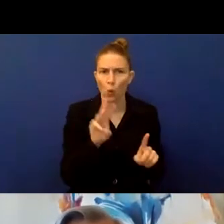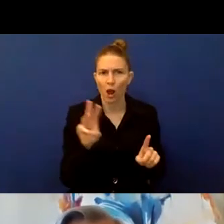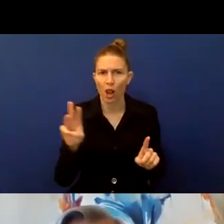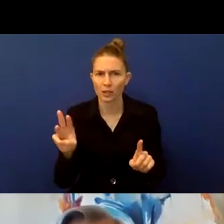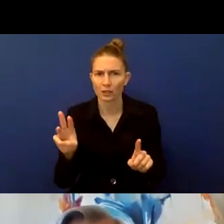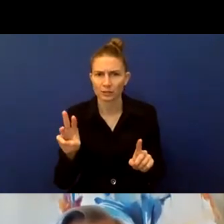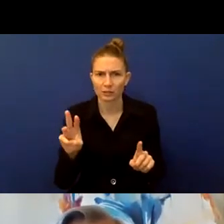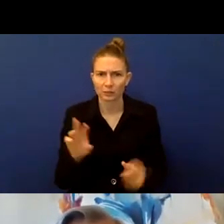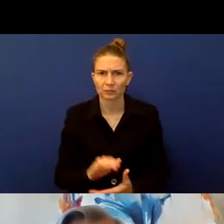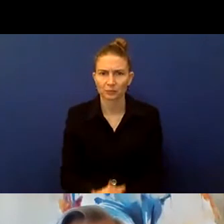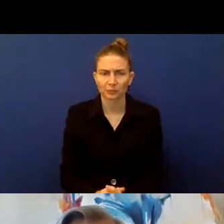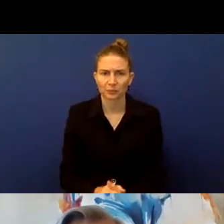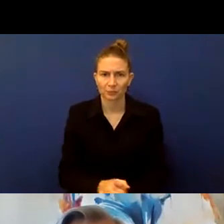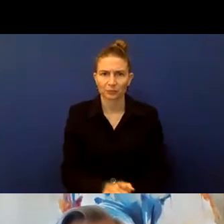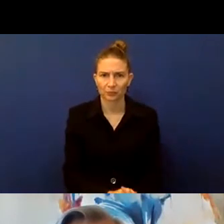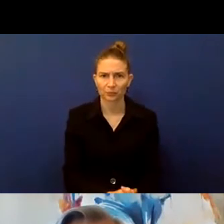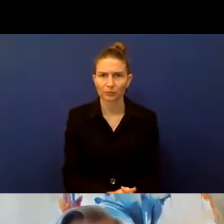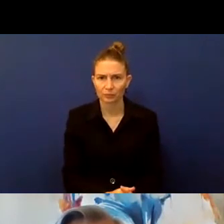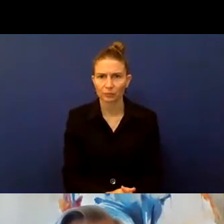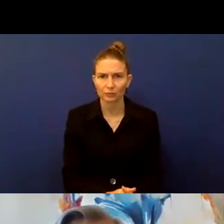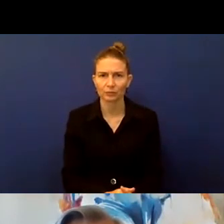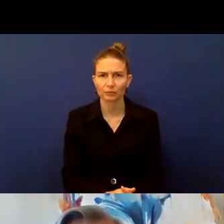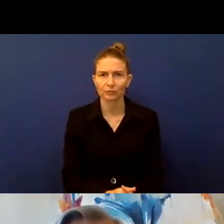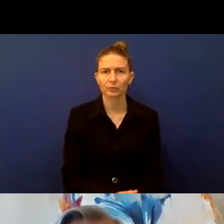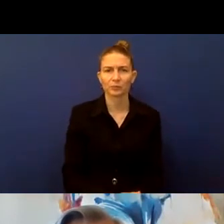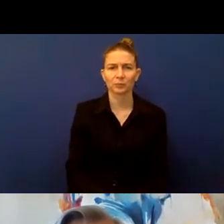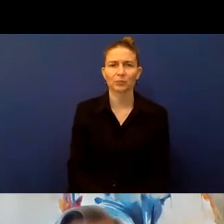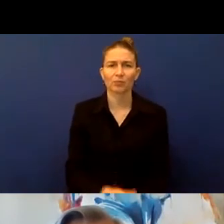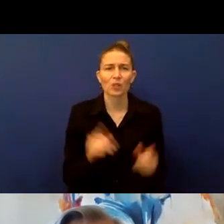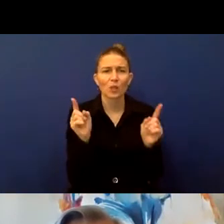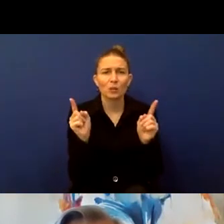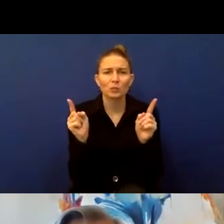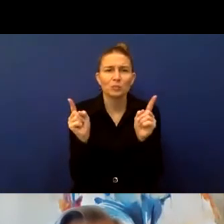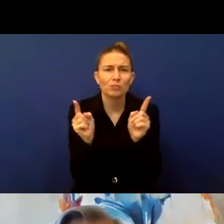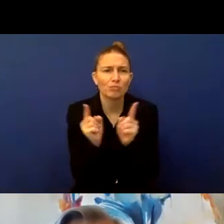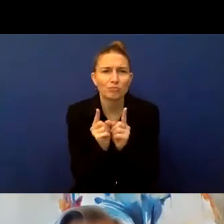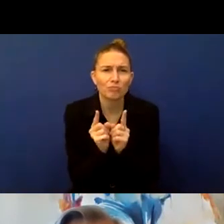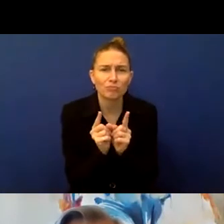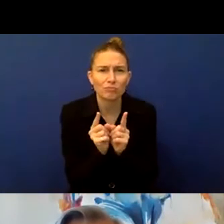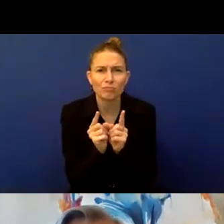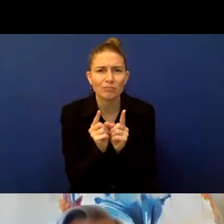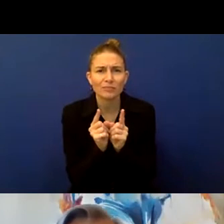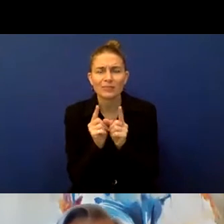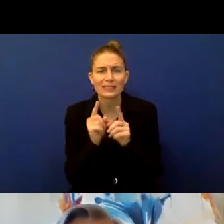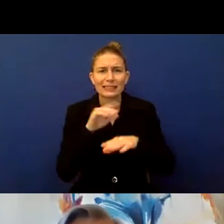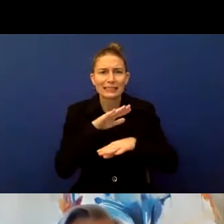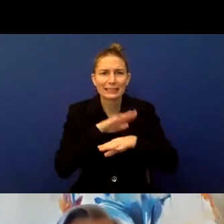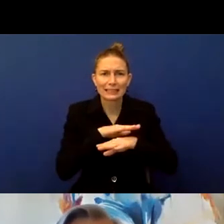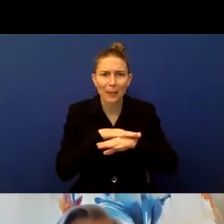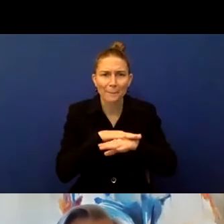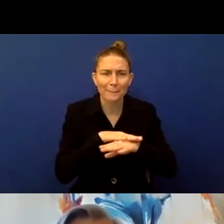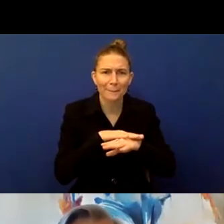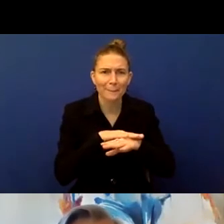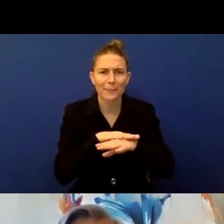like to take this small space of time that we have to give you a few housekeeping